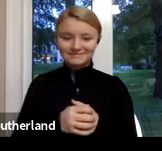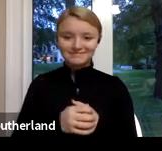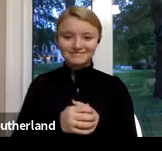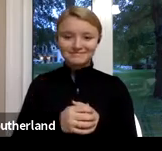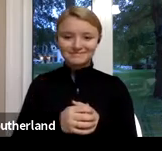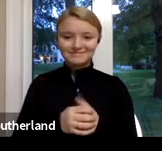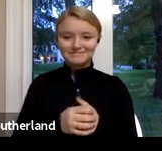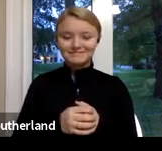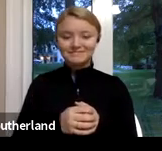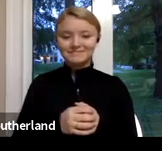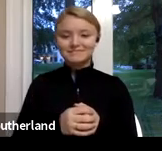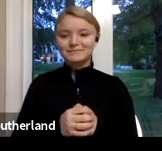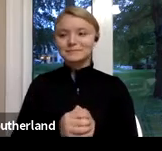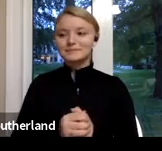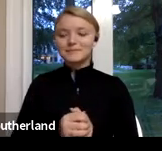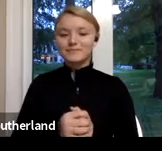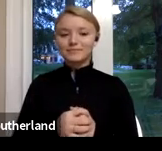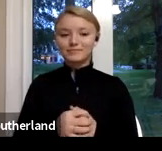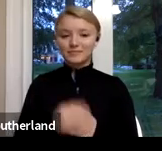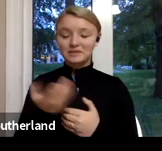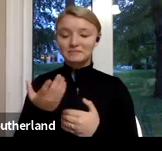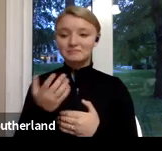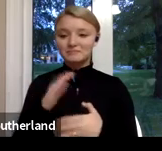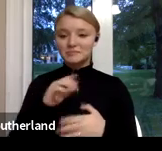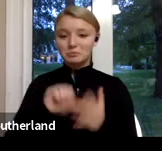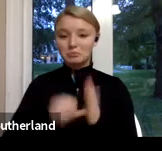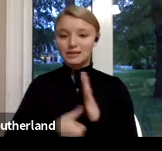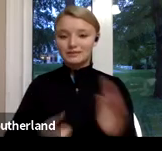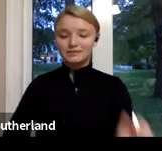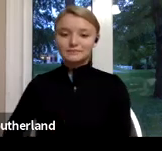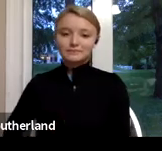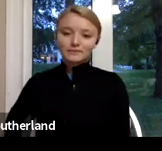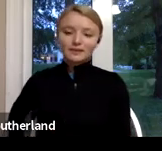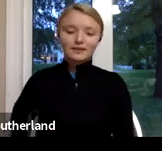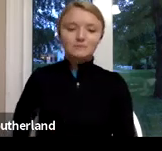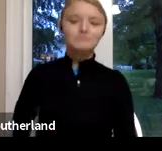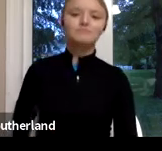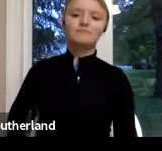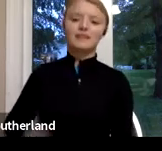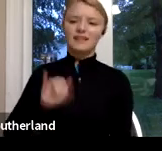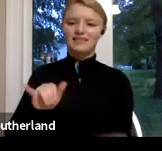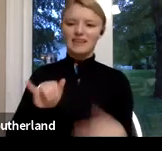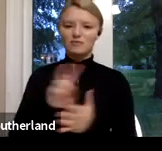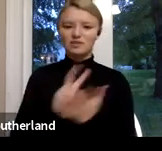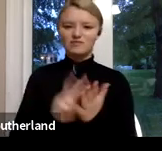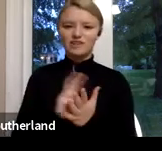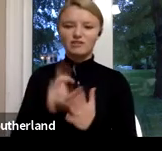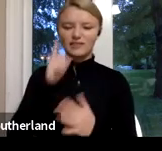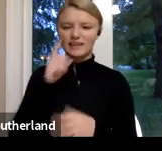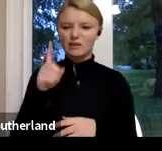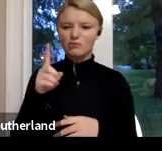So pretty impressive, huh? That was video, I think, taken at one of the conventions years and years